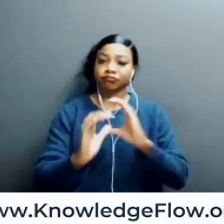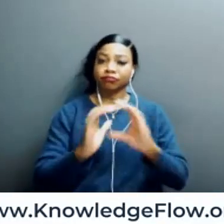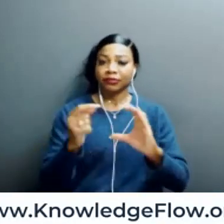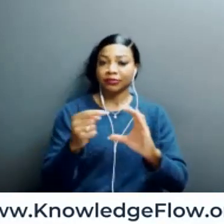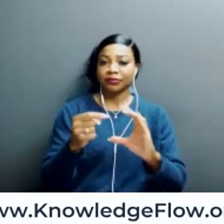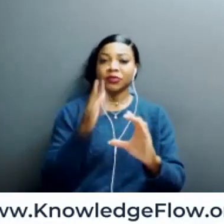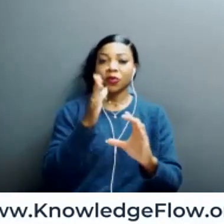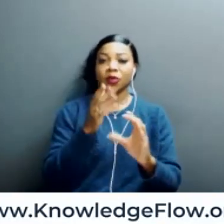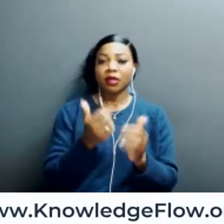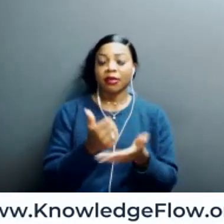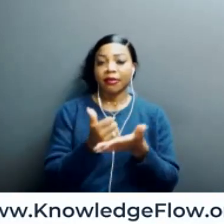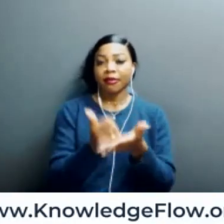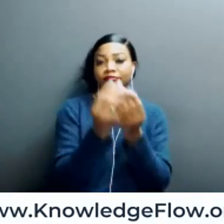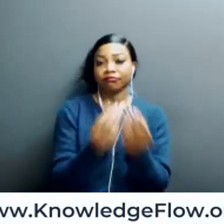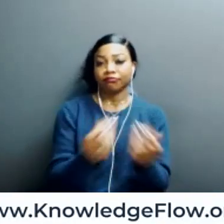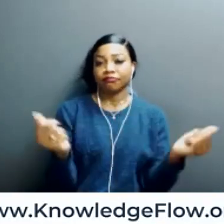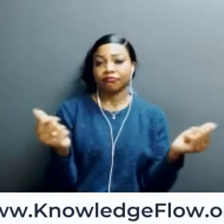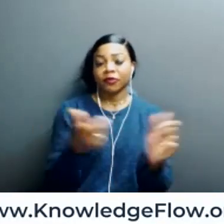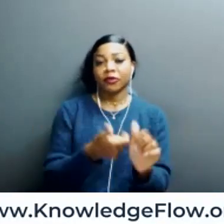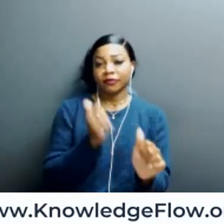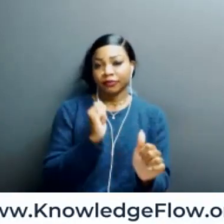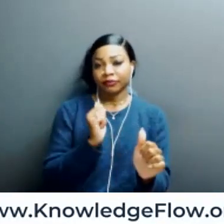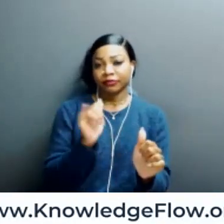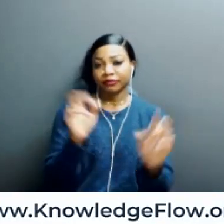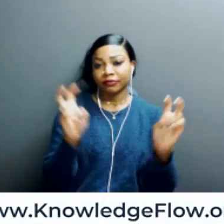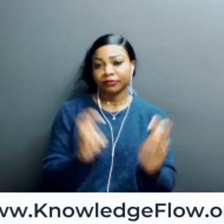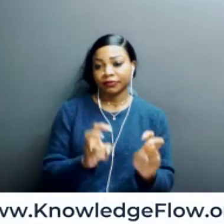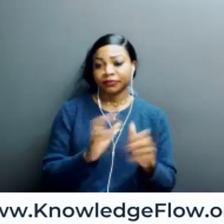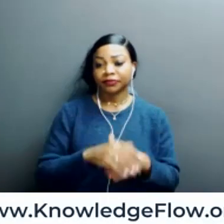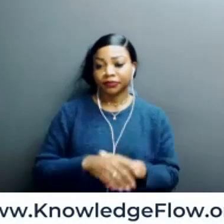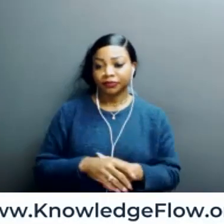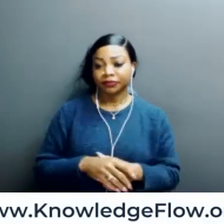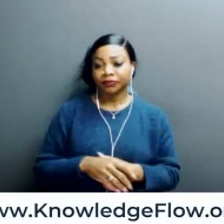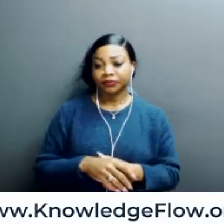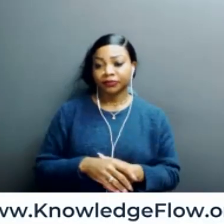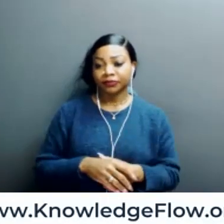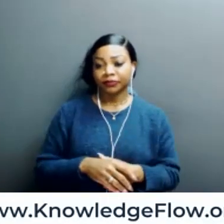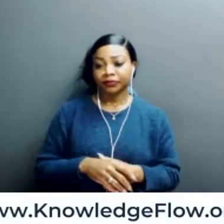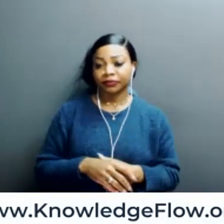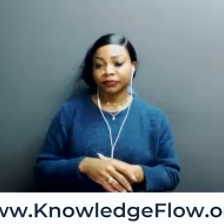this great thank you uh Lisa